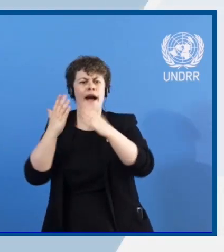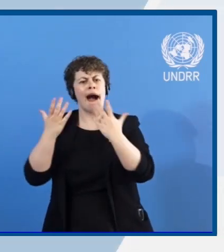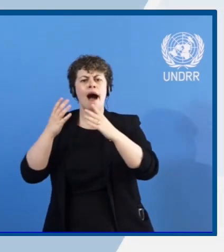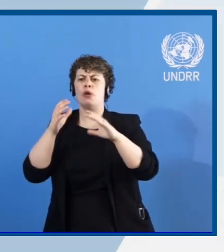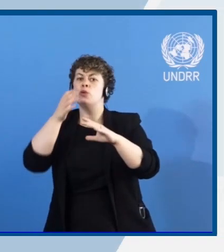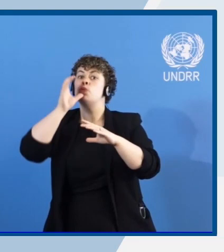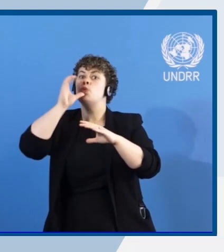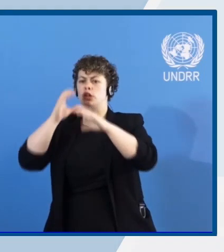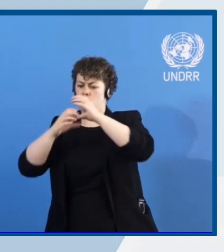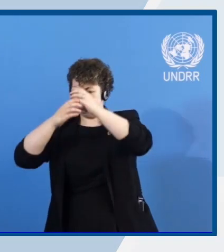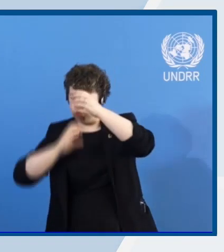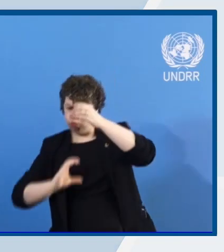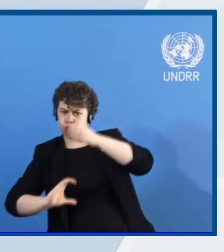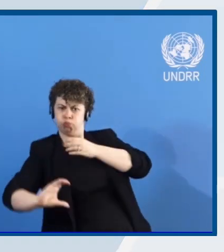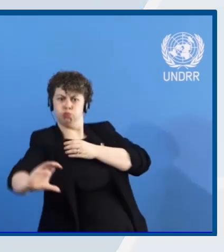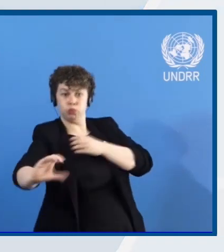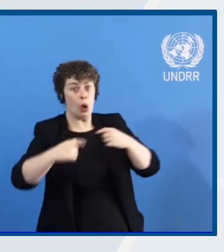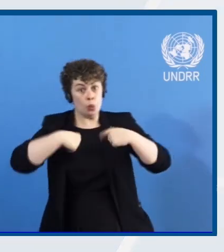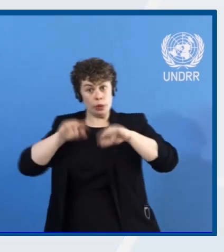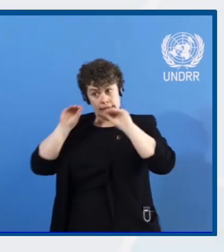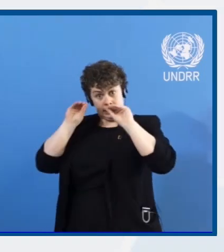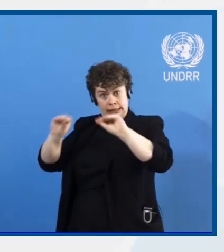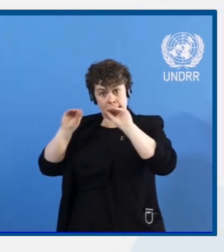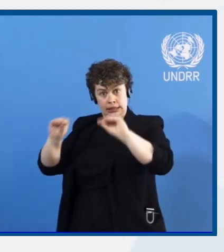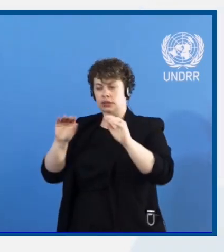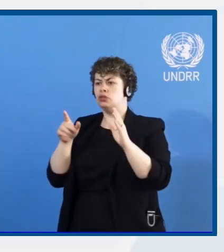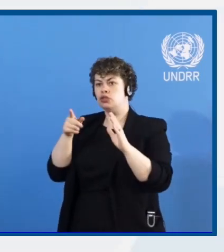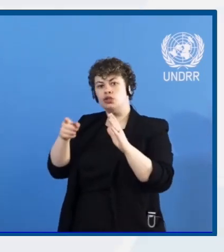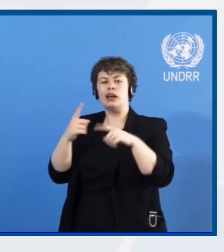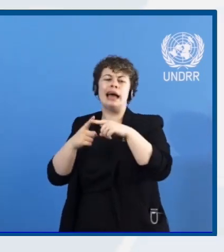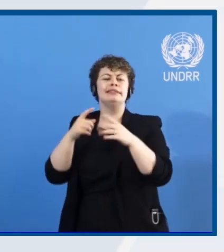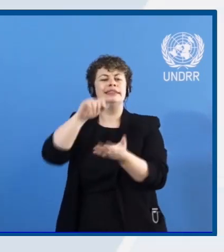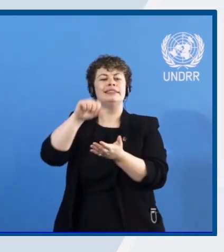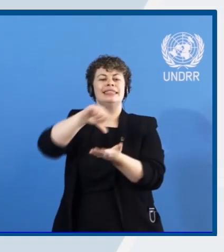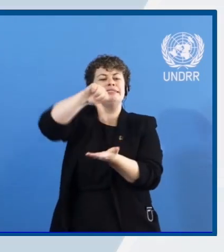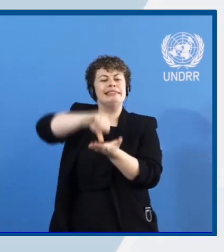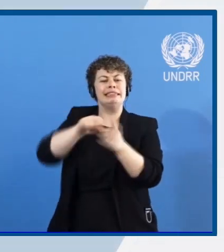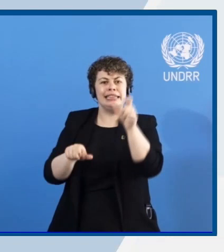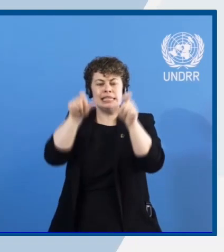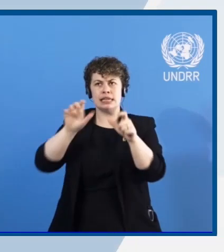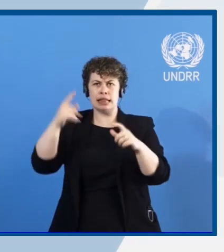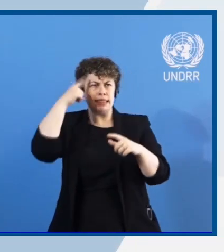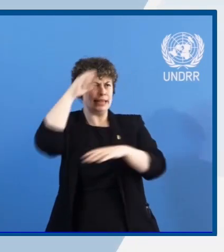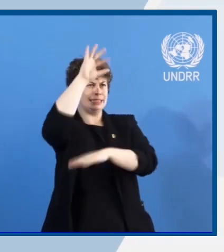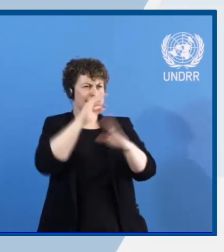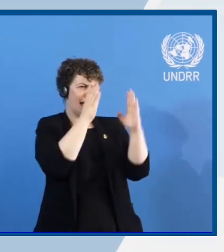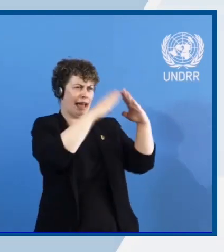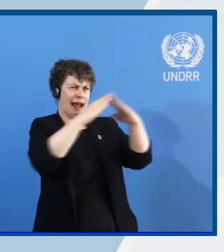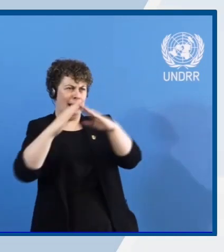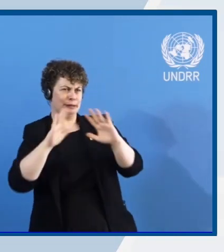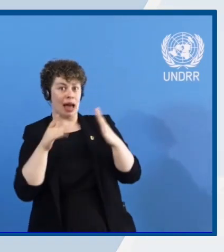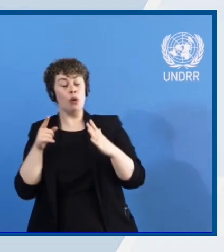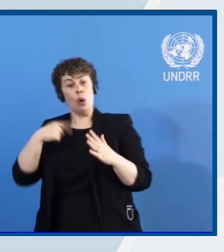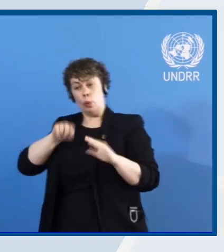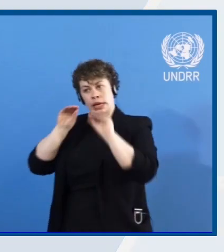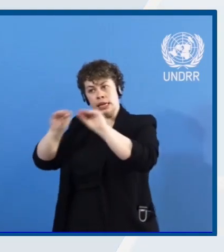to teach these engineers, planners, etc., in the techniques of the installation of rainwater harvesting and